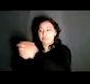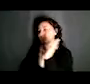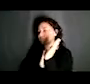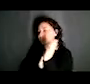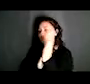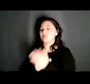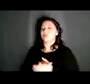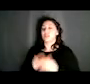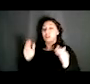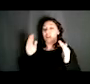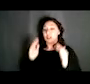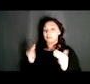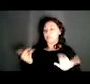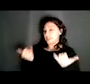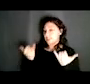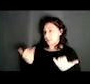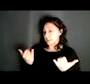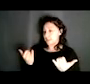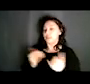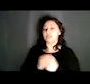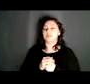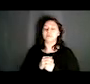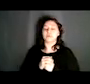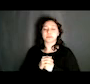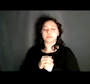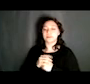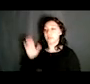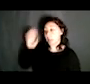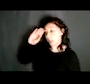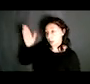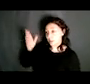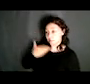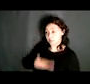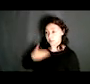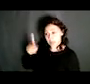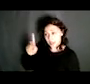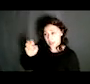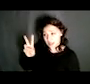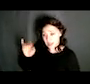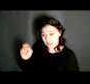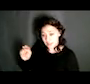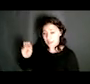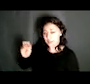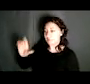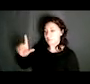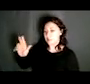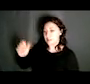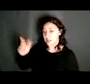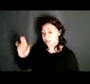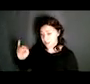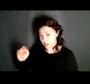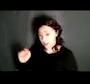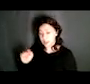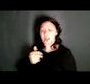My name is Kevin McLaughlin. I'm the Dean of the Faculty and the George Hazard Crooker University Professor of English, Comparative Literature, and